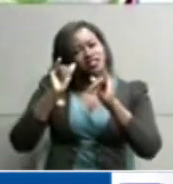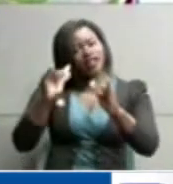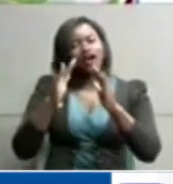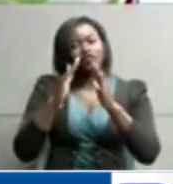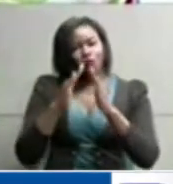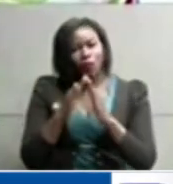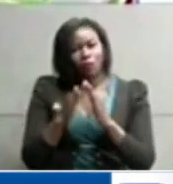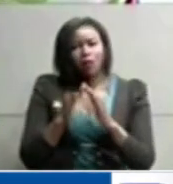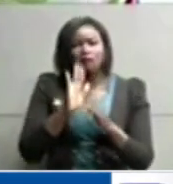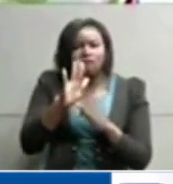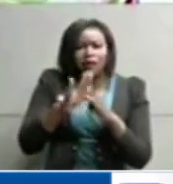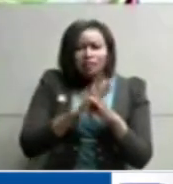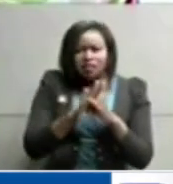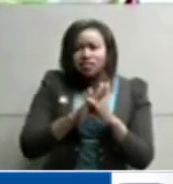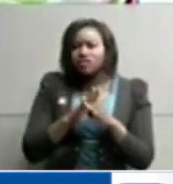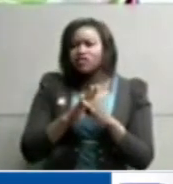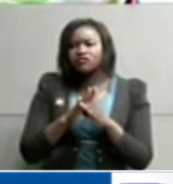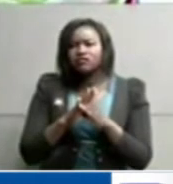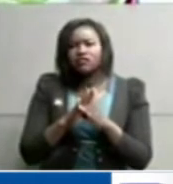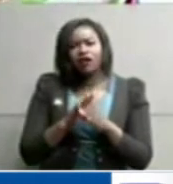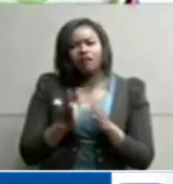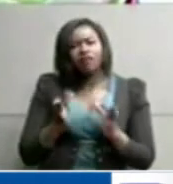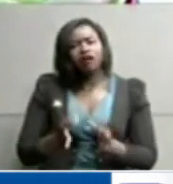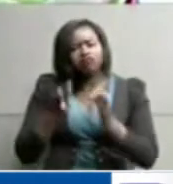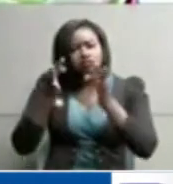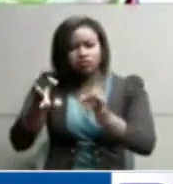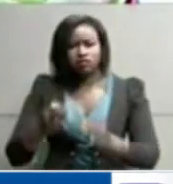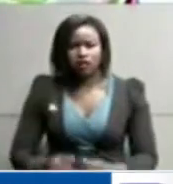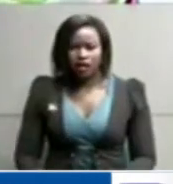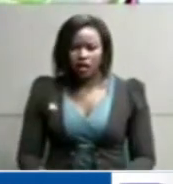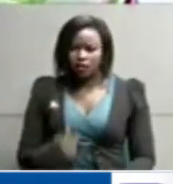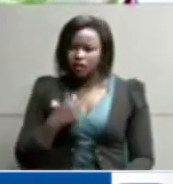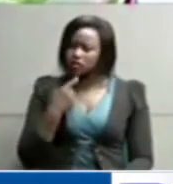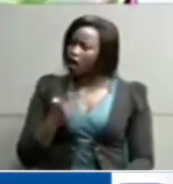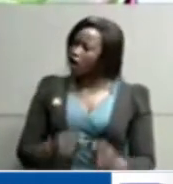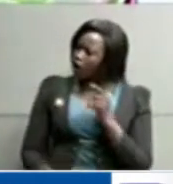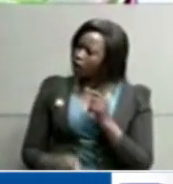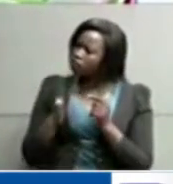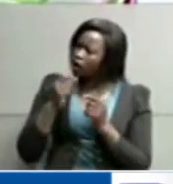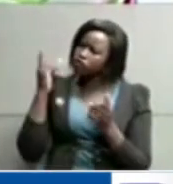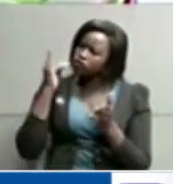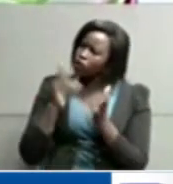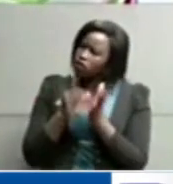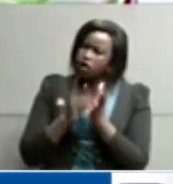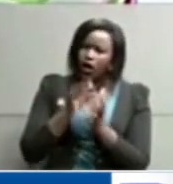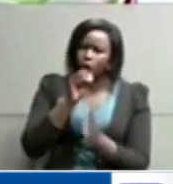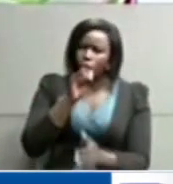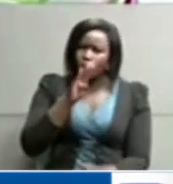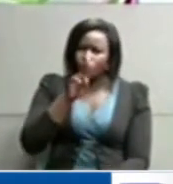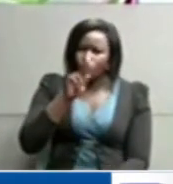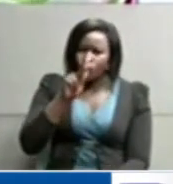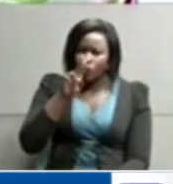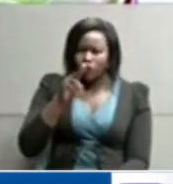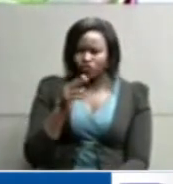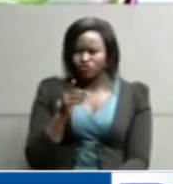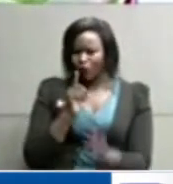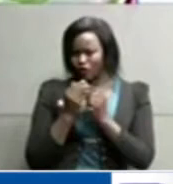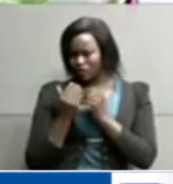postpone that business, it can wait. I said, Banang, Obuku is reasonable. So